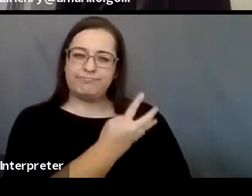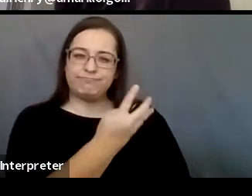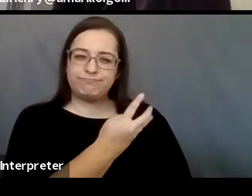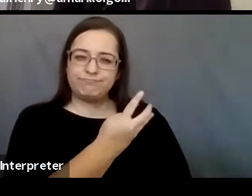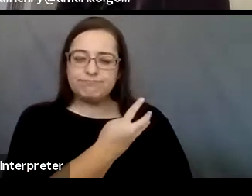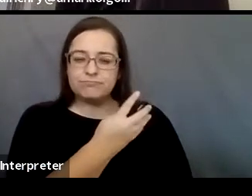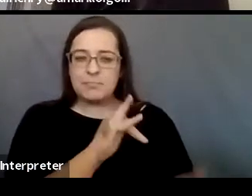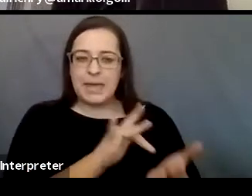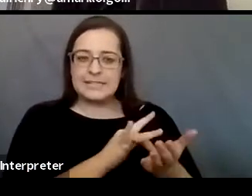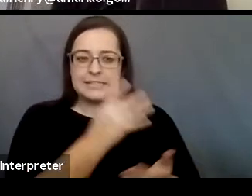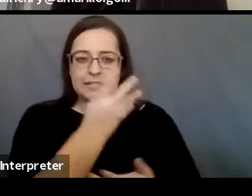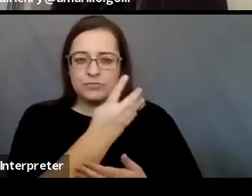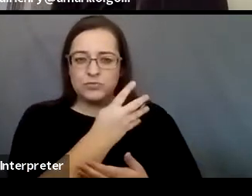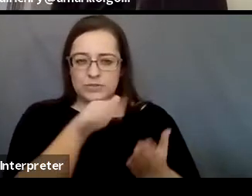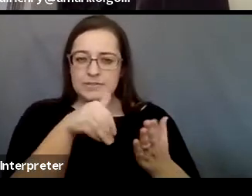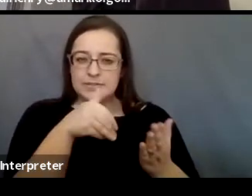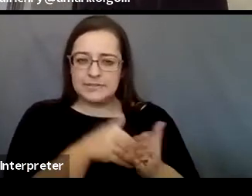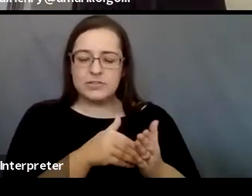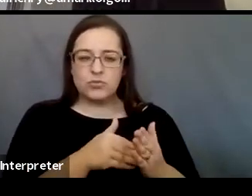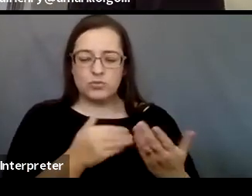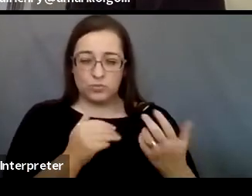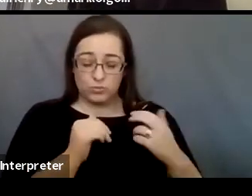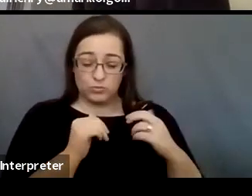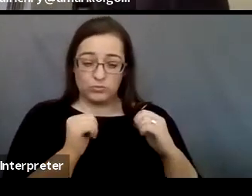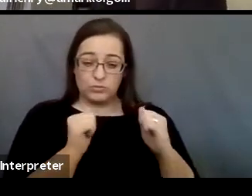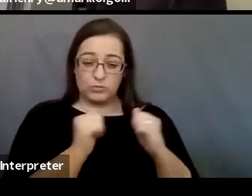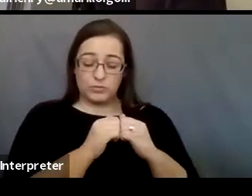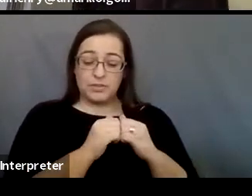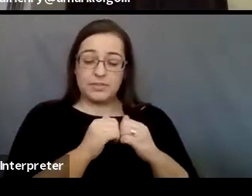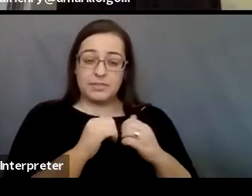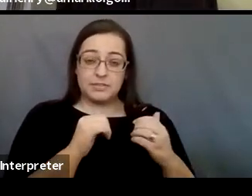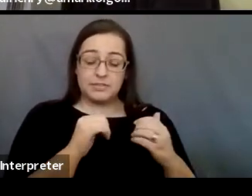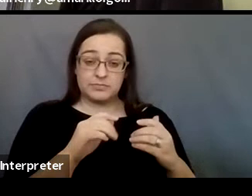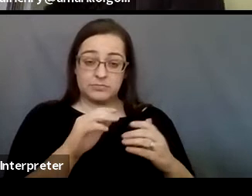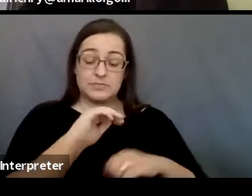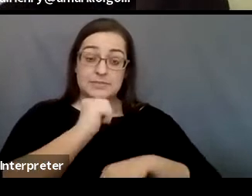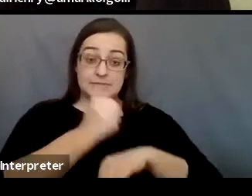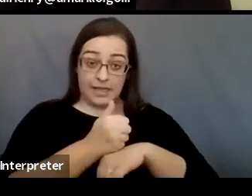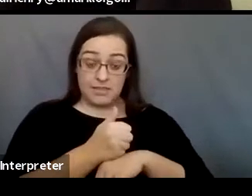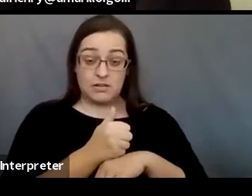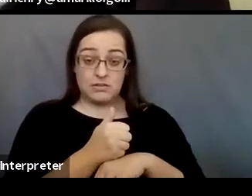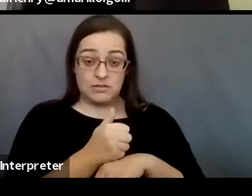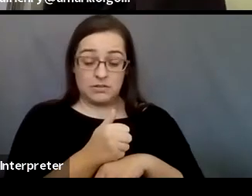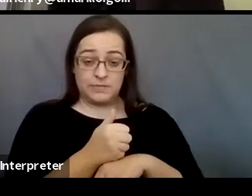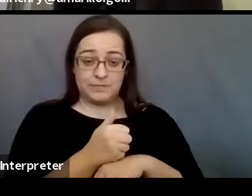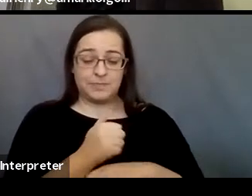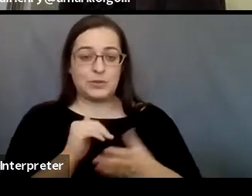talked about. How, with the implementation of this center between